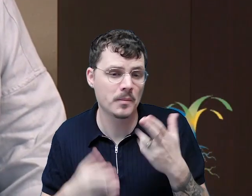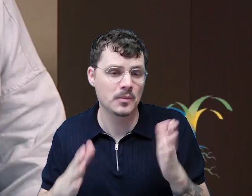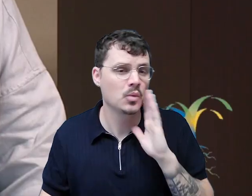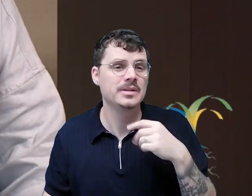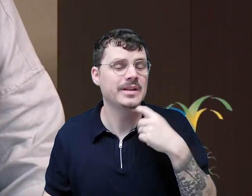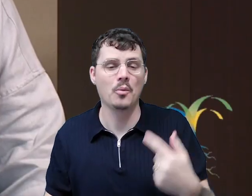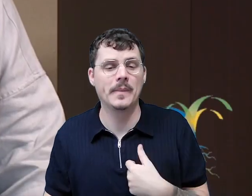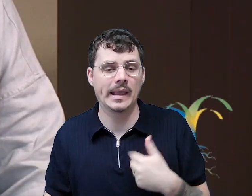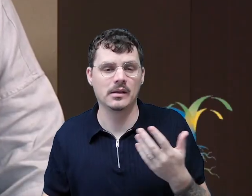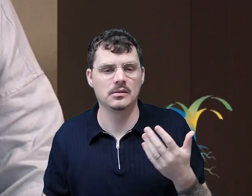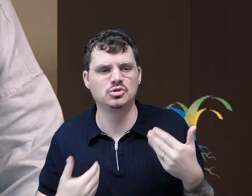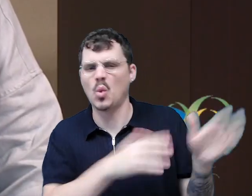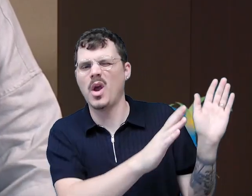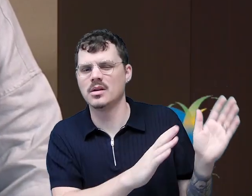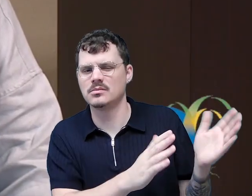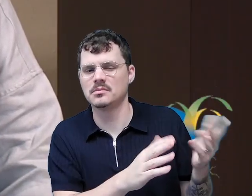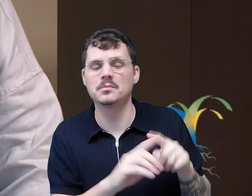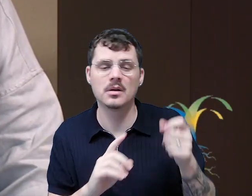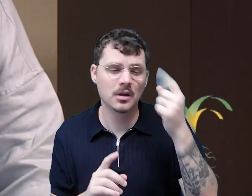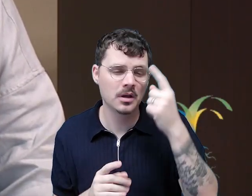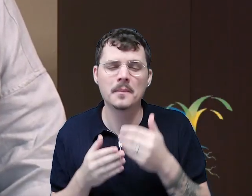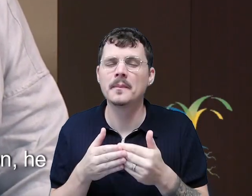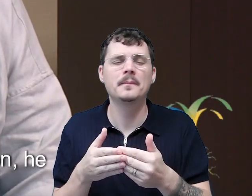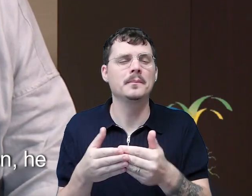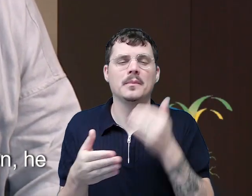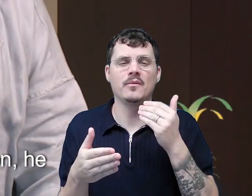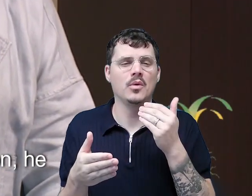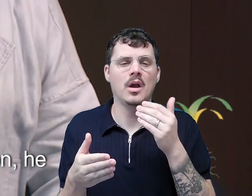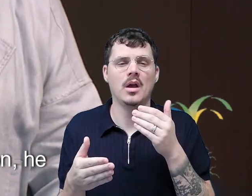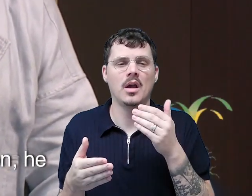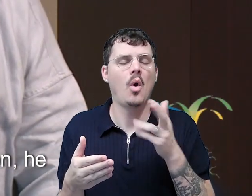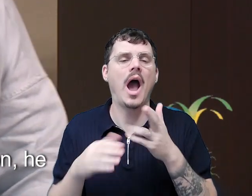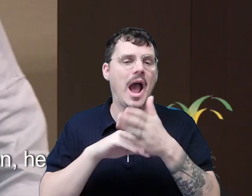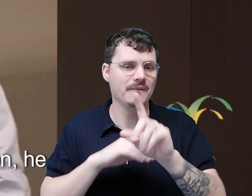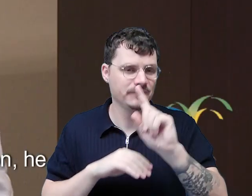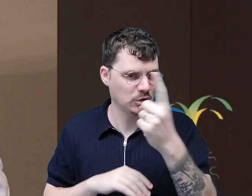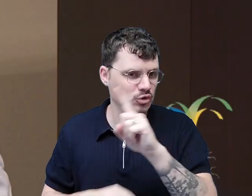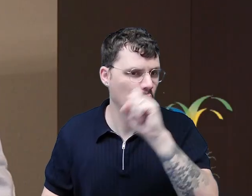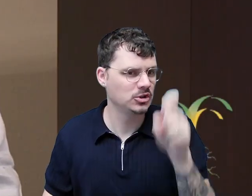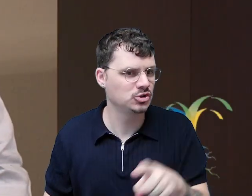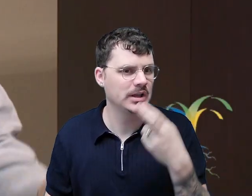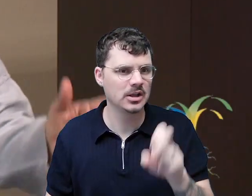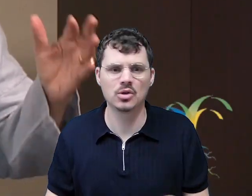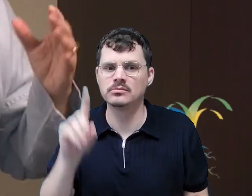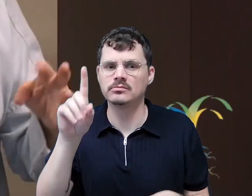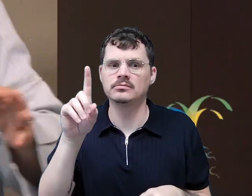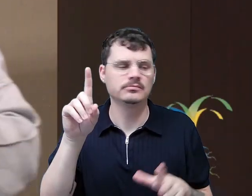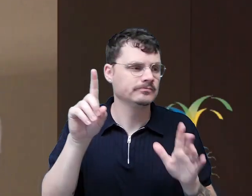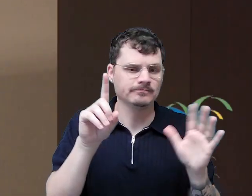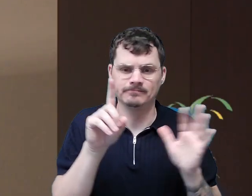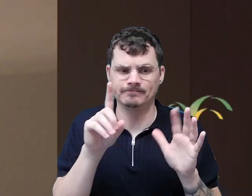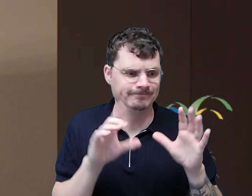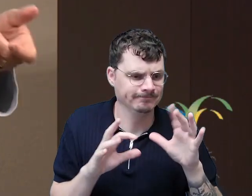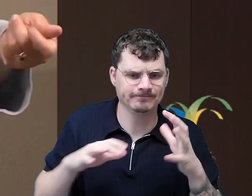respond. Maybe he'll tell me to go away. And after the first question, he held up a finger, looked